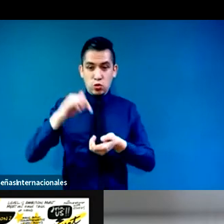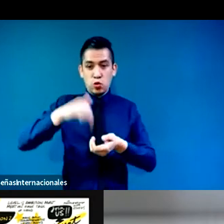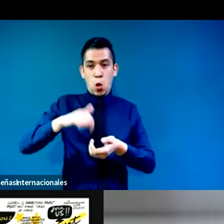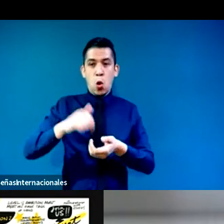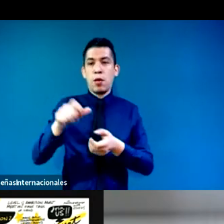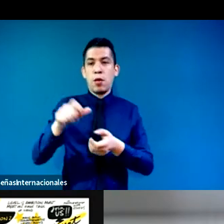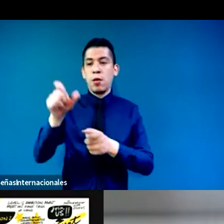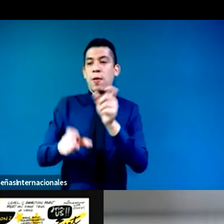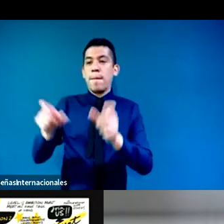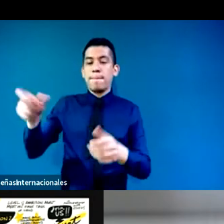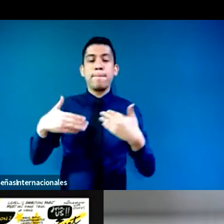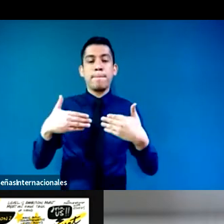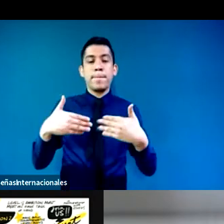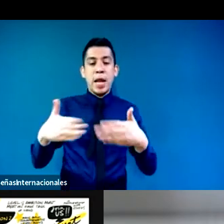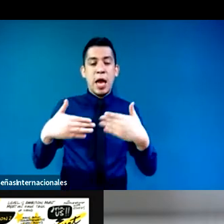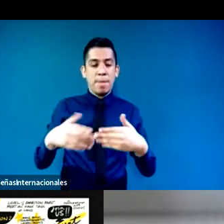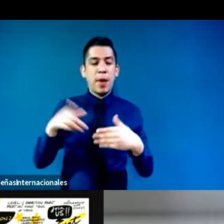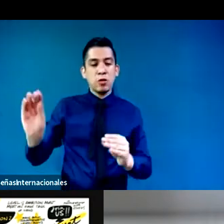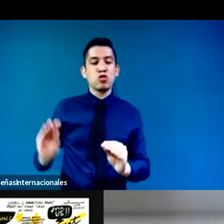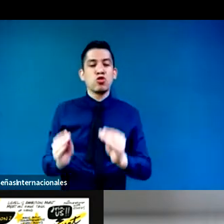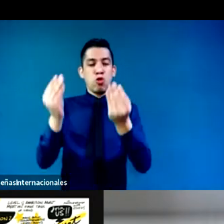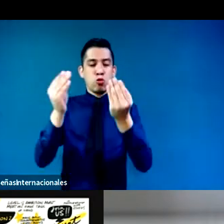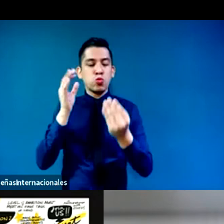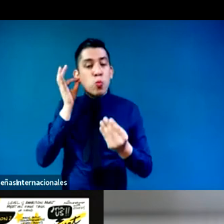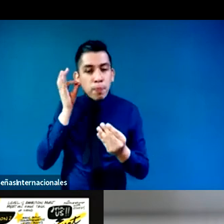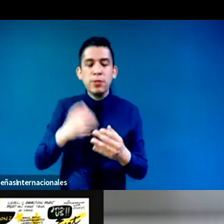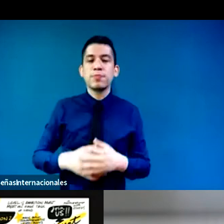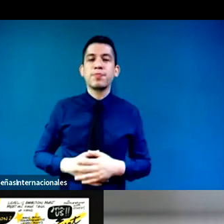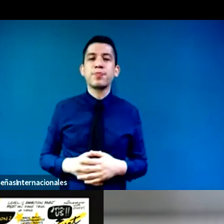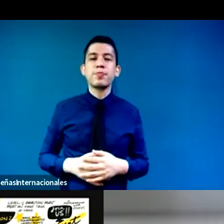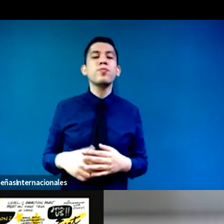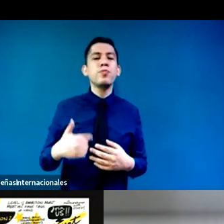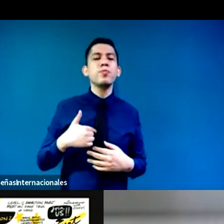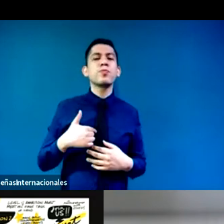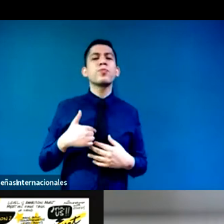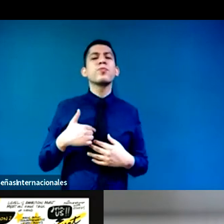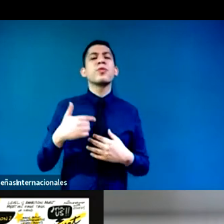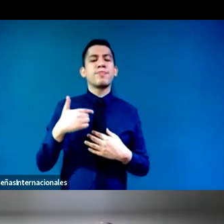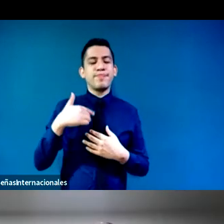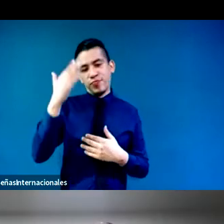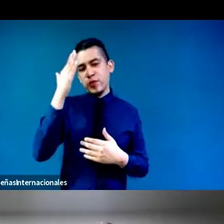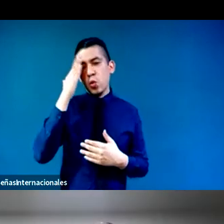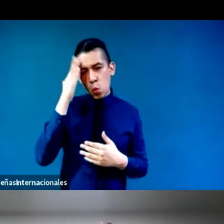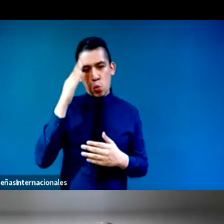vision of the Economic Justice and Rights Action Coalition? May we have the video, please?